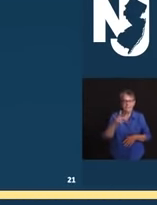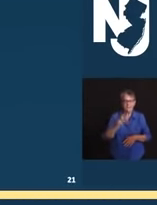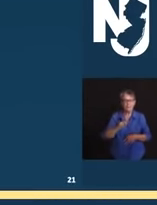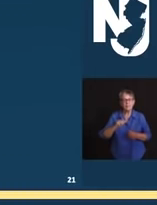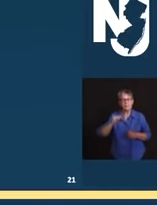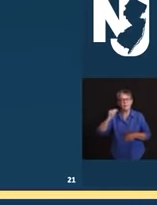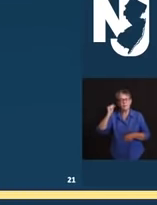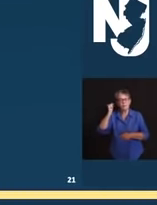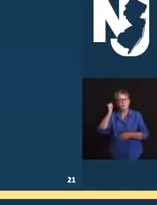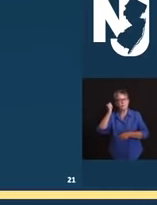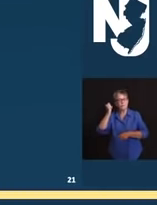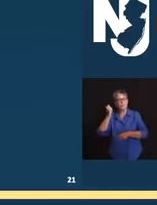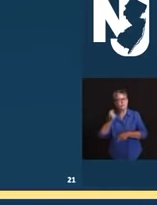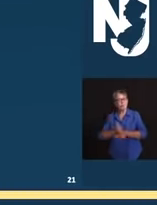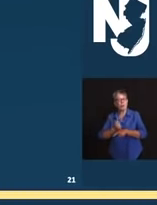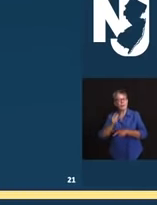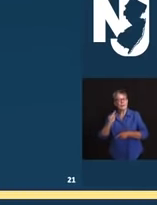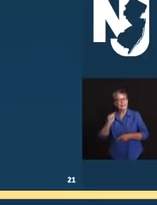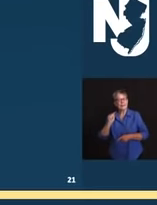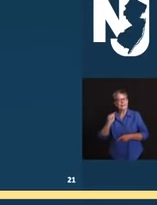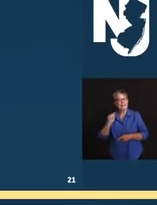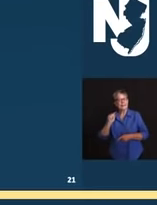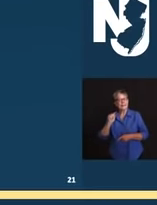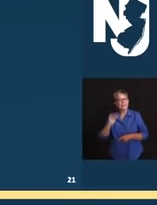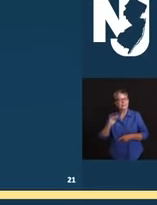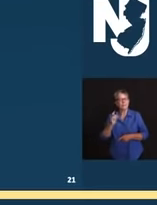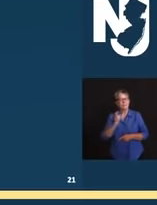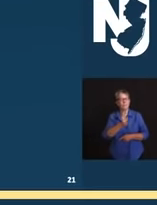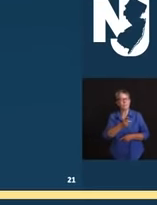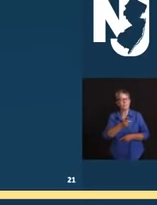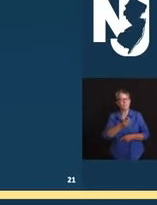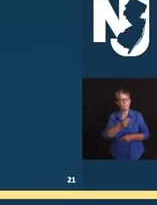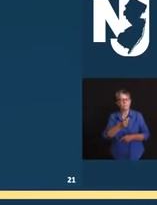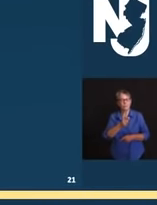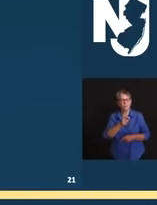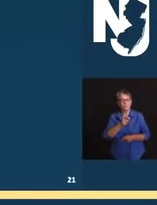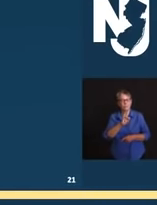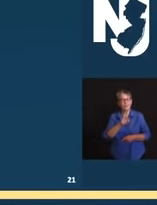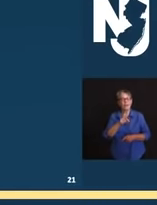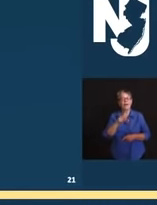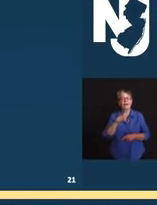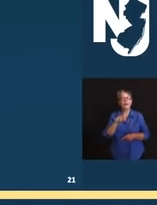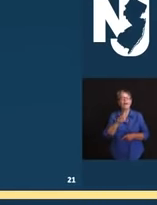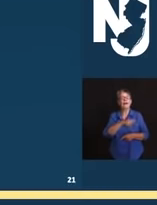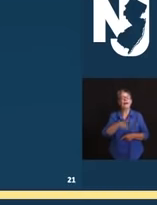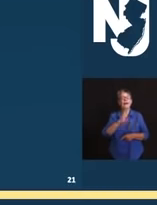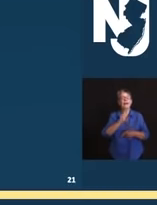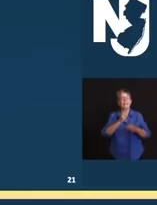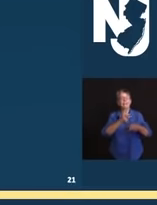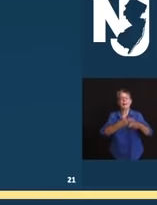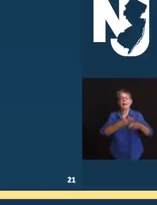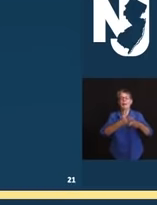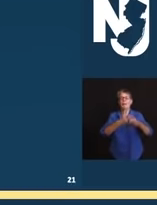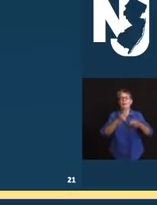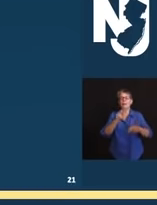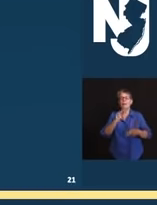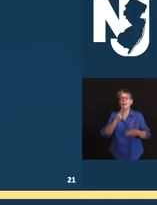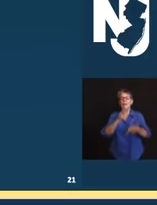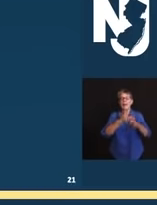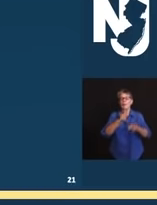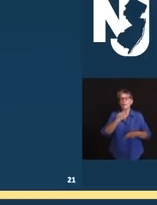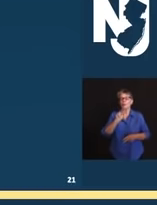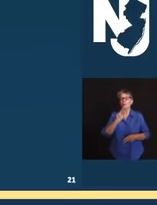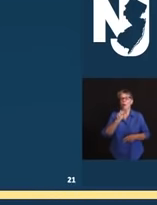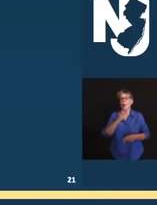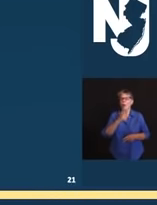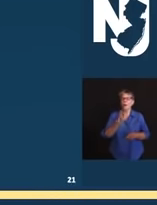nickname Trotter. Arthur was awarded a full scholarship to attend Mount St. Mary College. Atlantic City was always home,